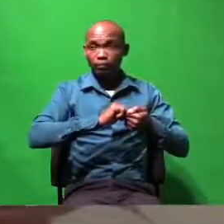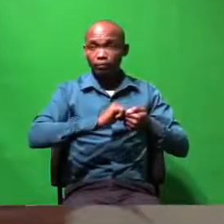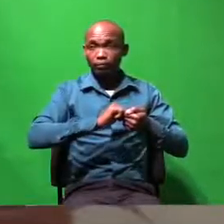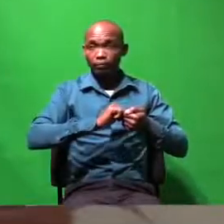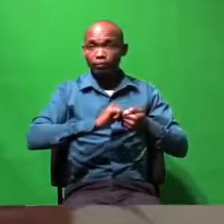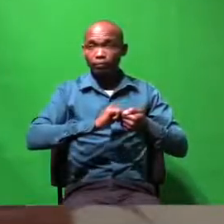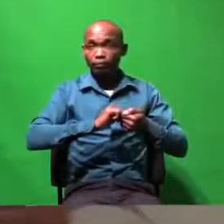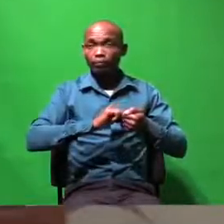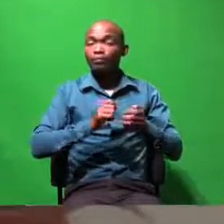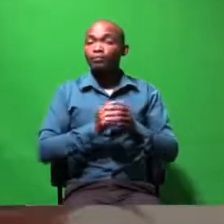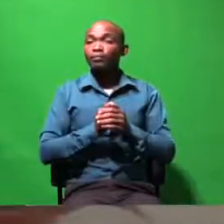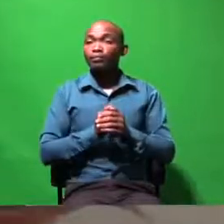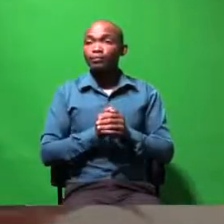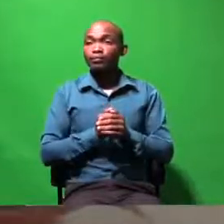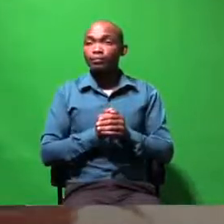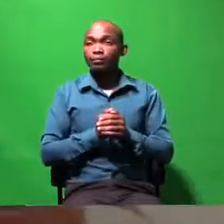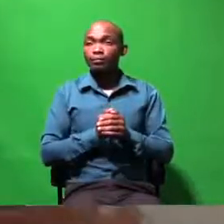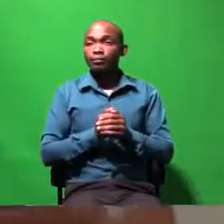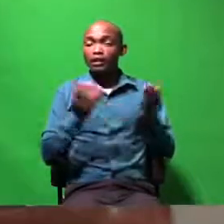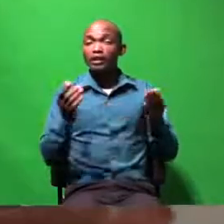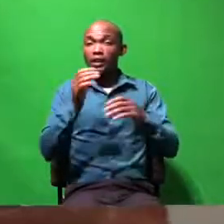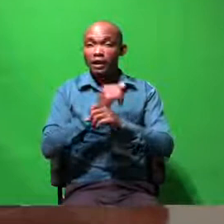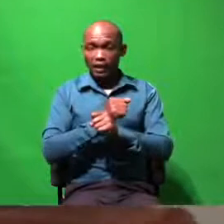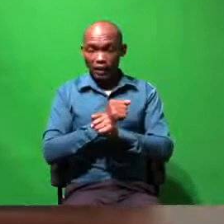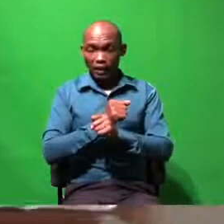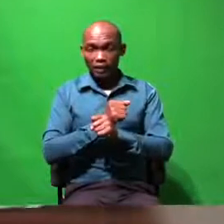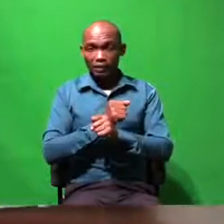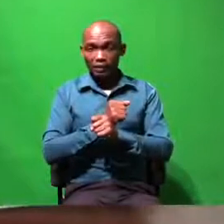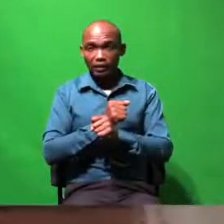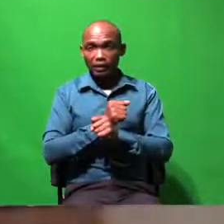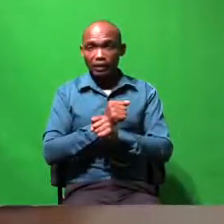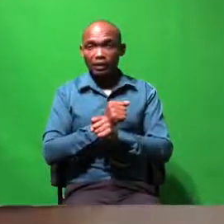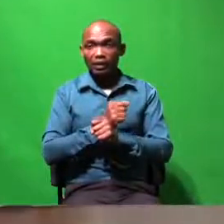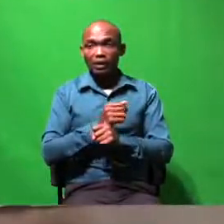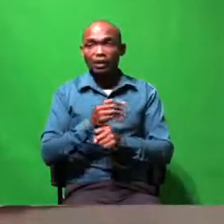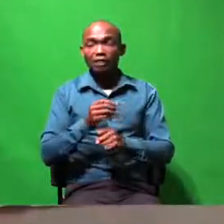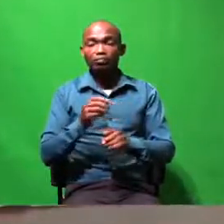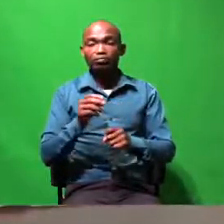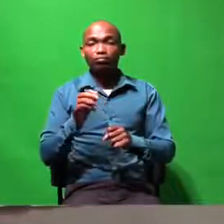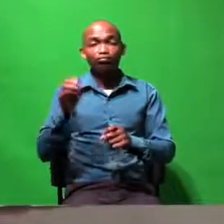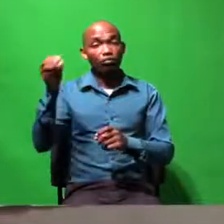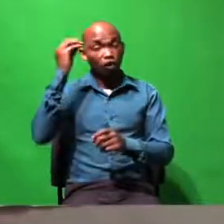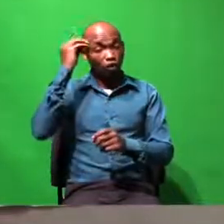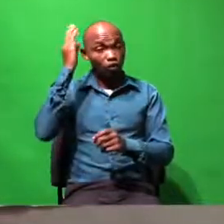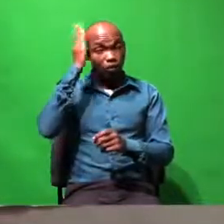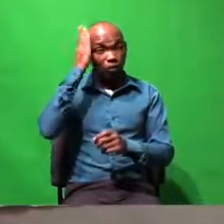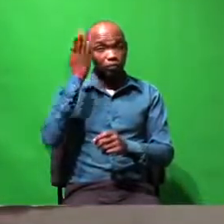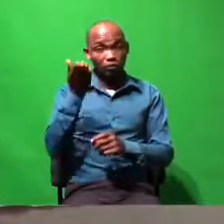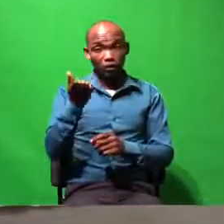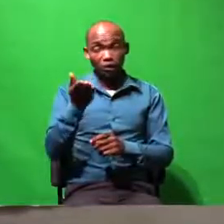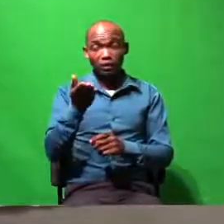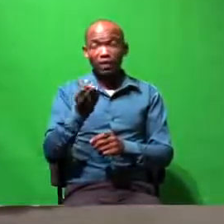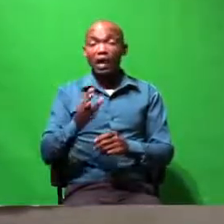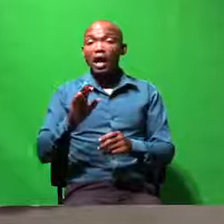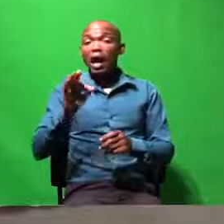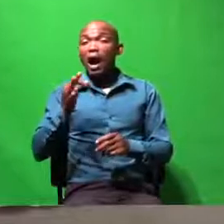let us gain a knowledge and concepts on how the